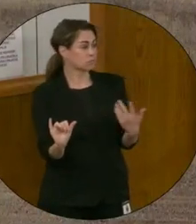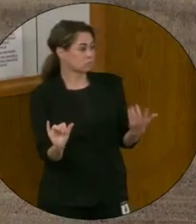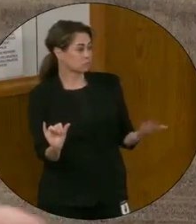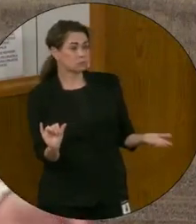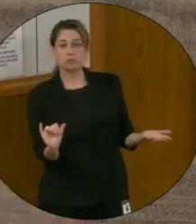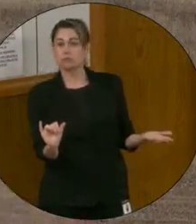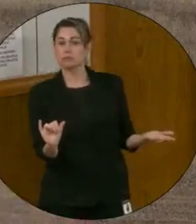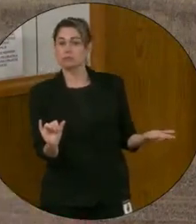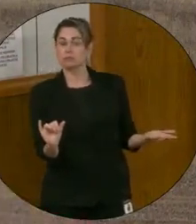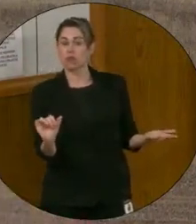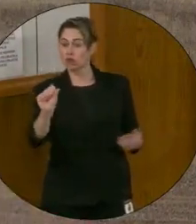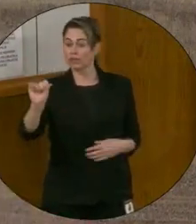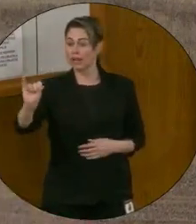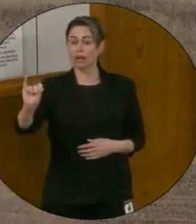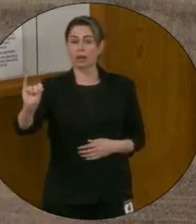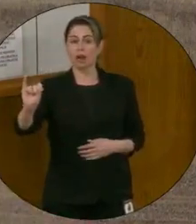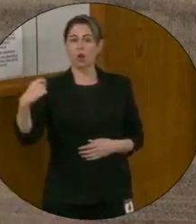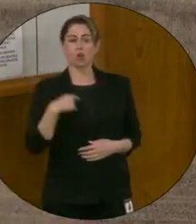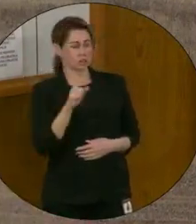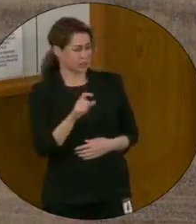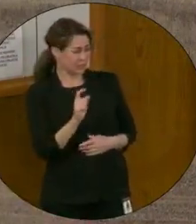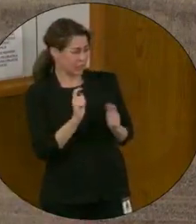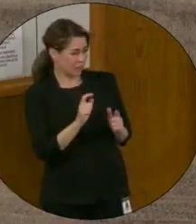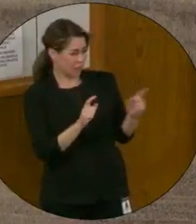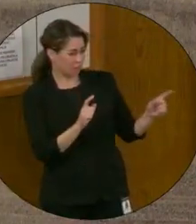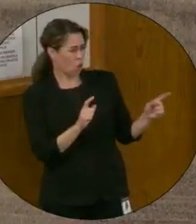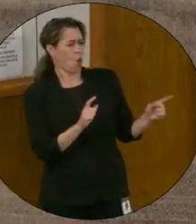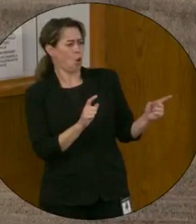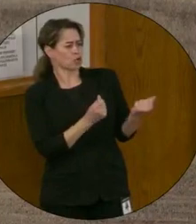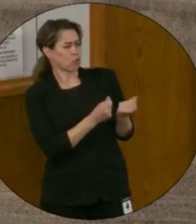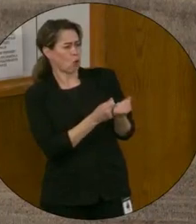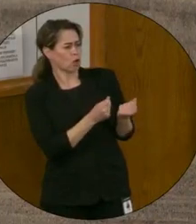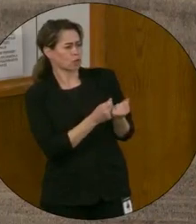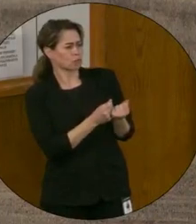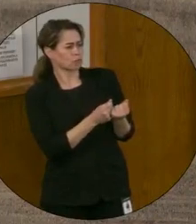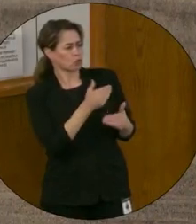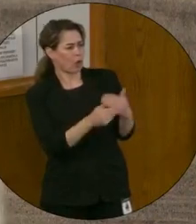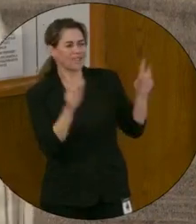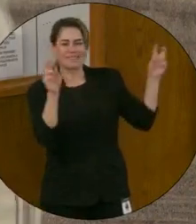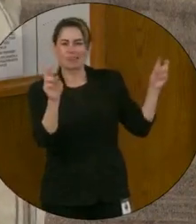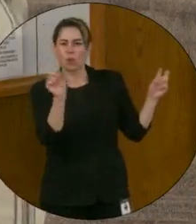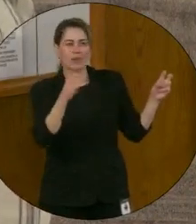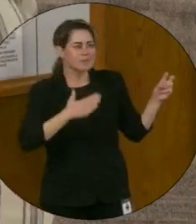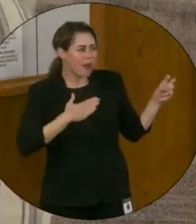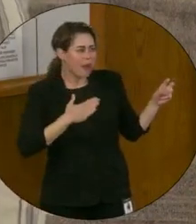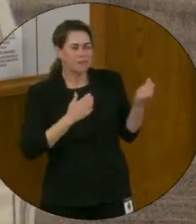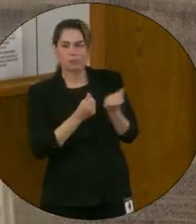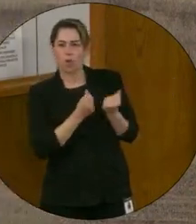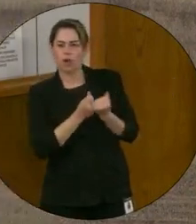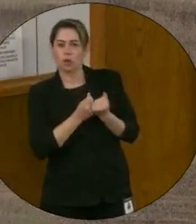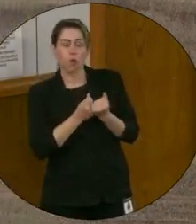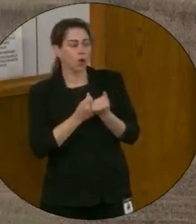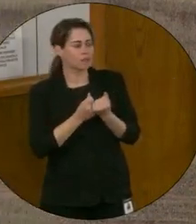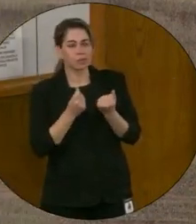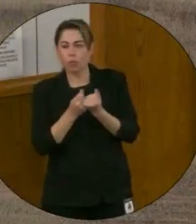you know, the superintendent, we're supposed to give him all the grace in the world. Where's my grace? Where's the grace for the teachers at El